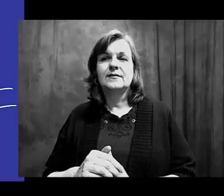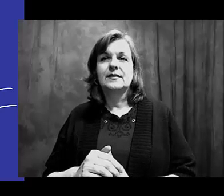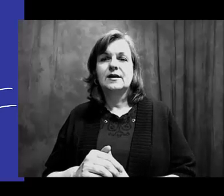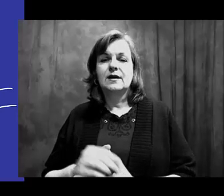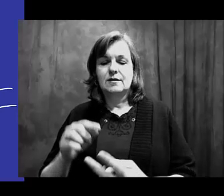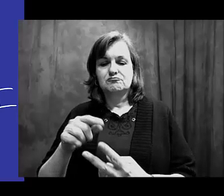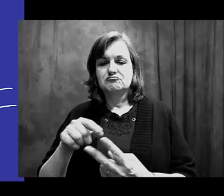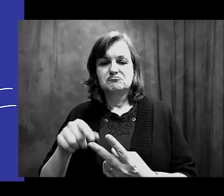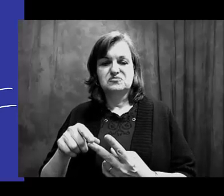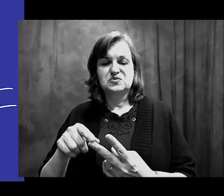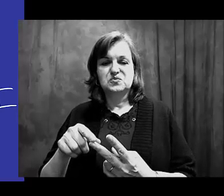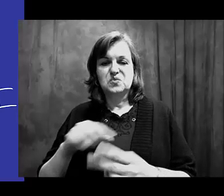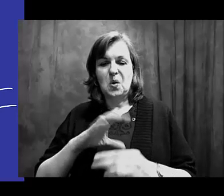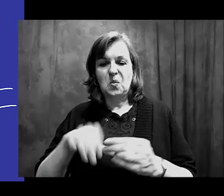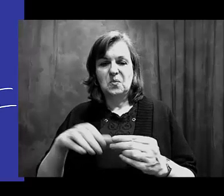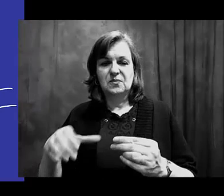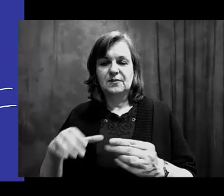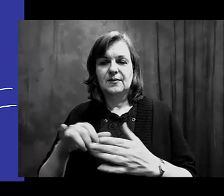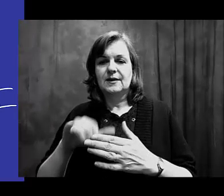non-sister